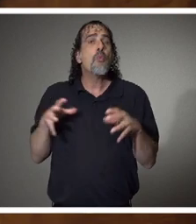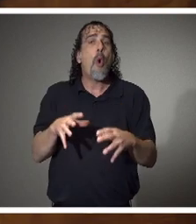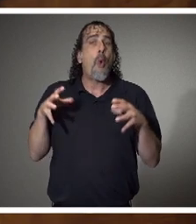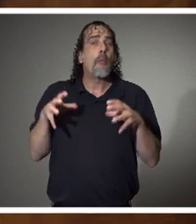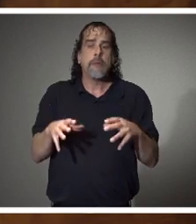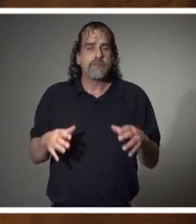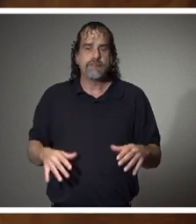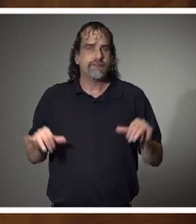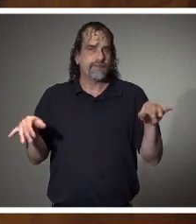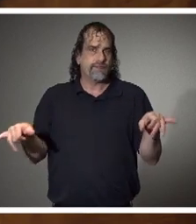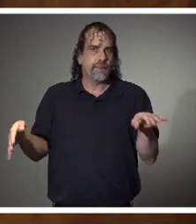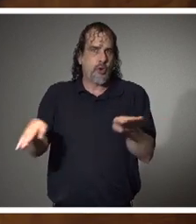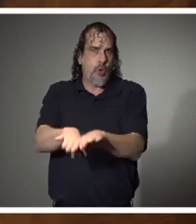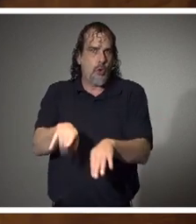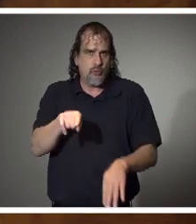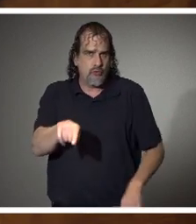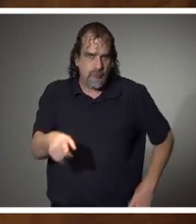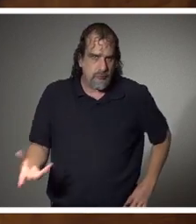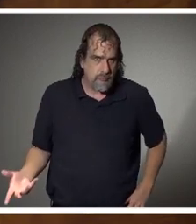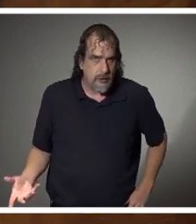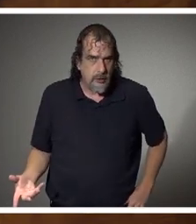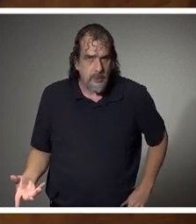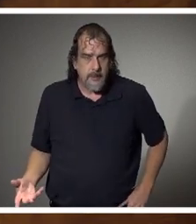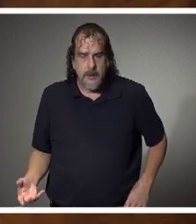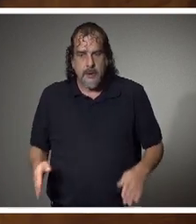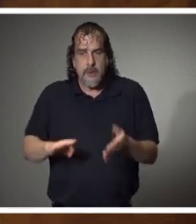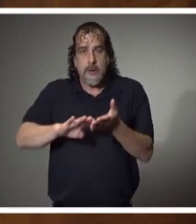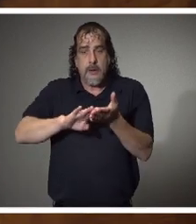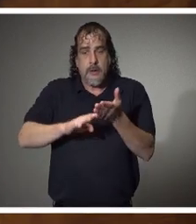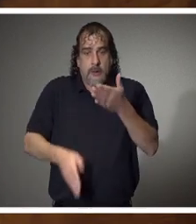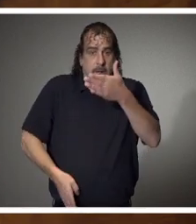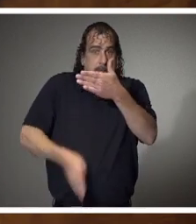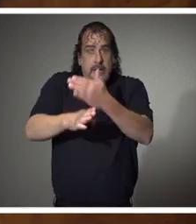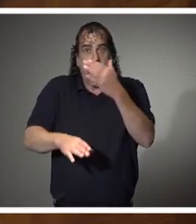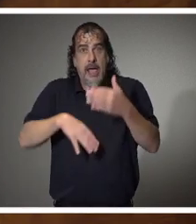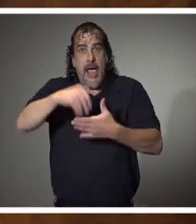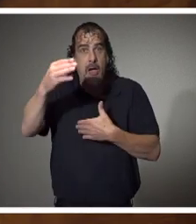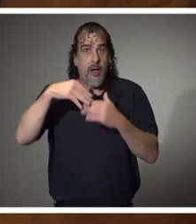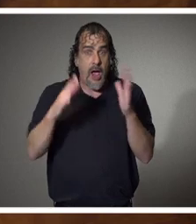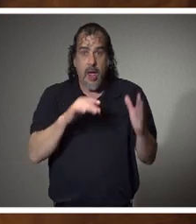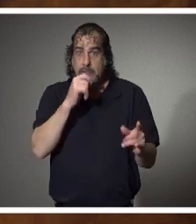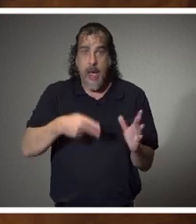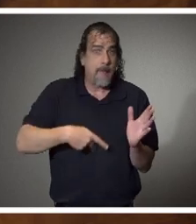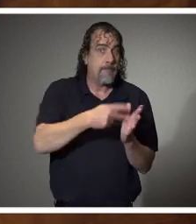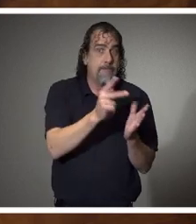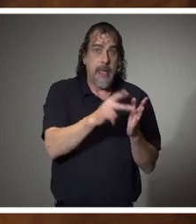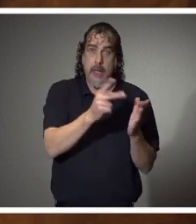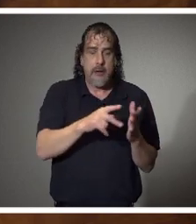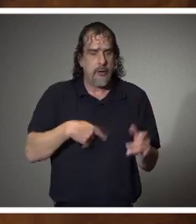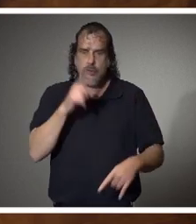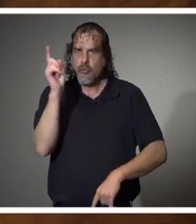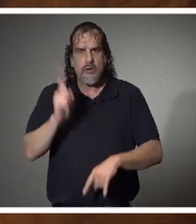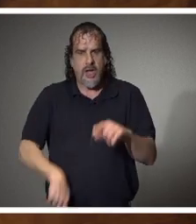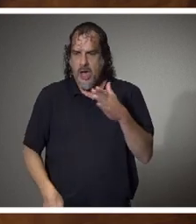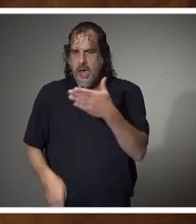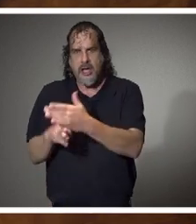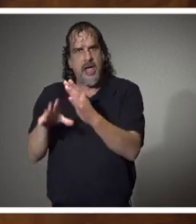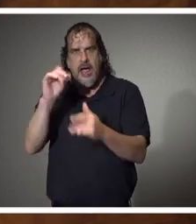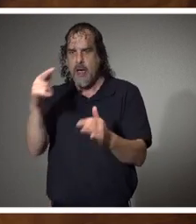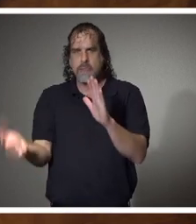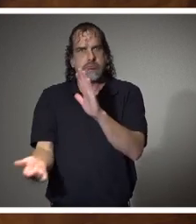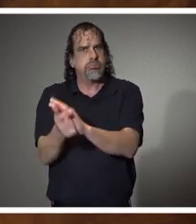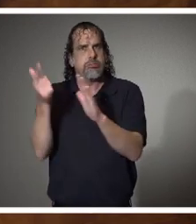to stay closed. Evictions are still prohibited because we are still telling Mississippians to stay at